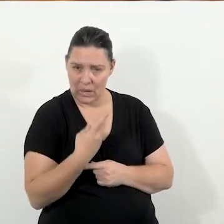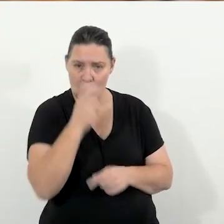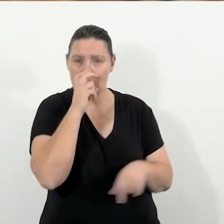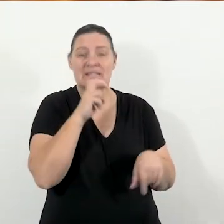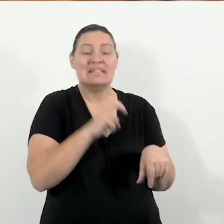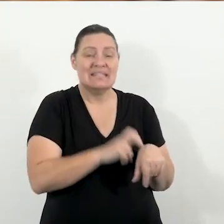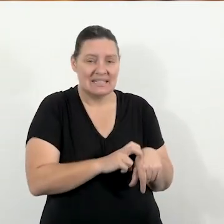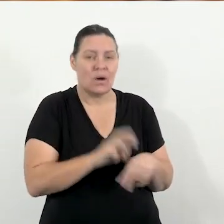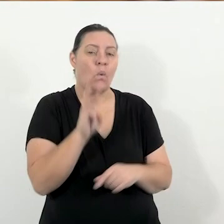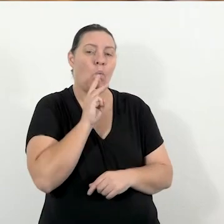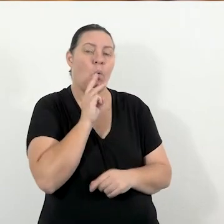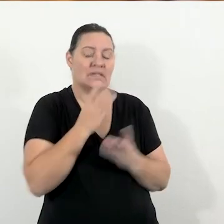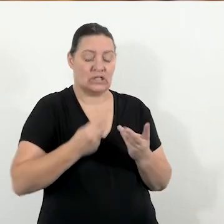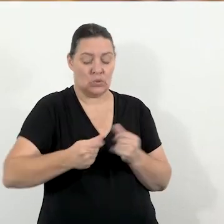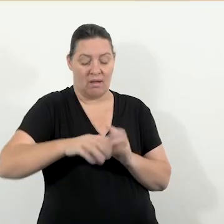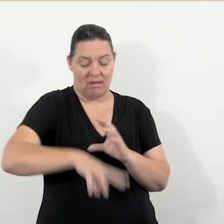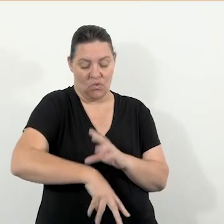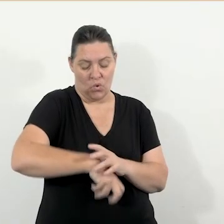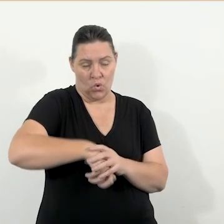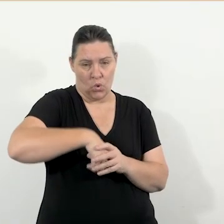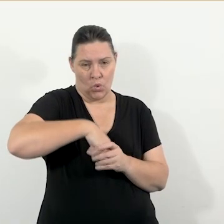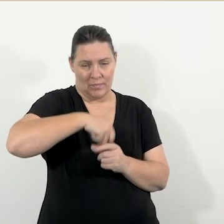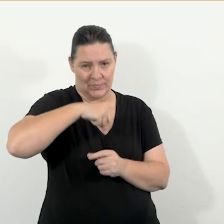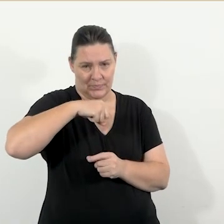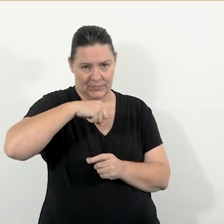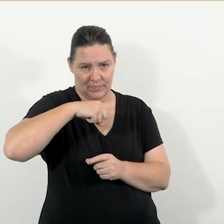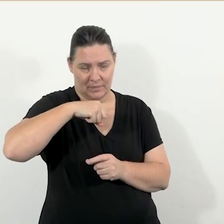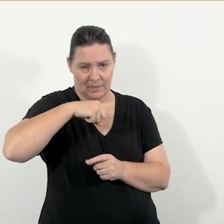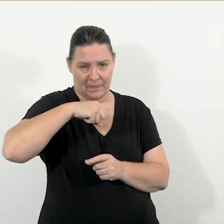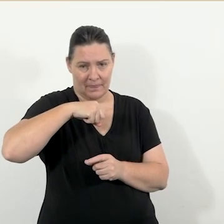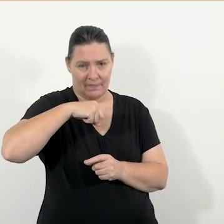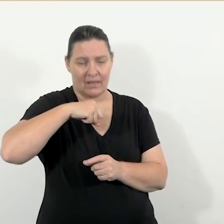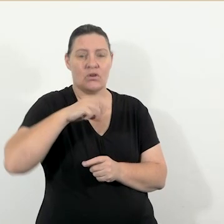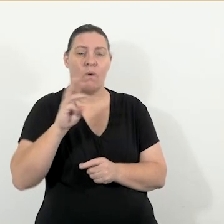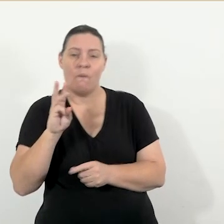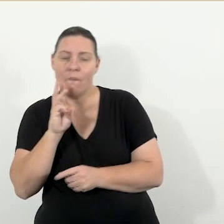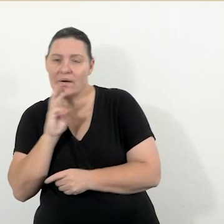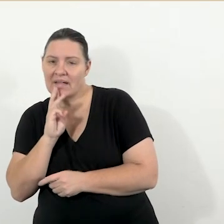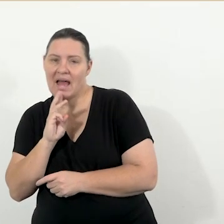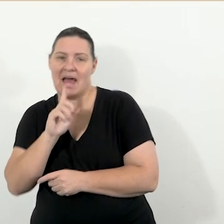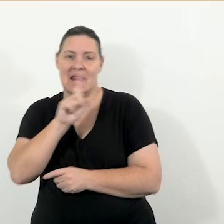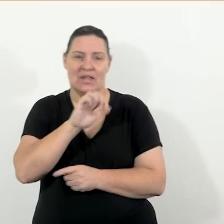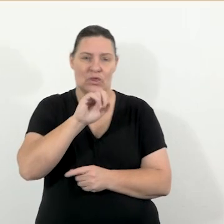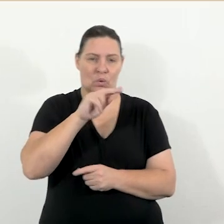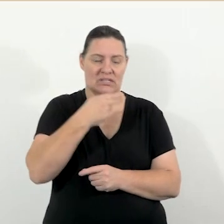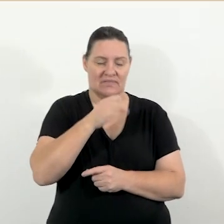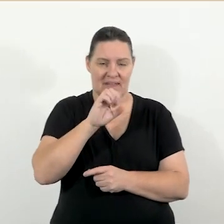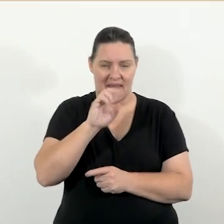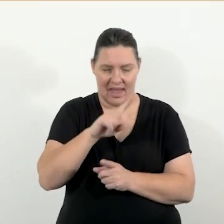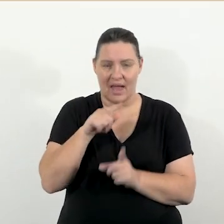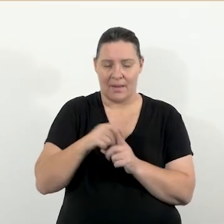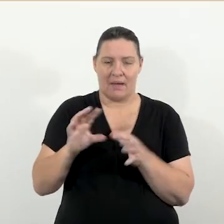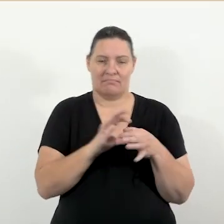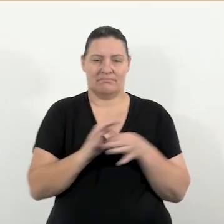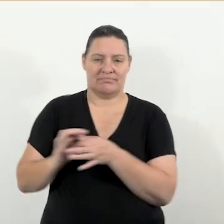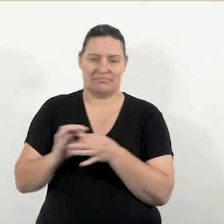we need the water from the soil. So this is when the water now interacts with the lithosphere. Remember, in the